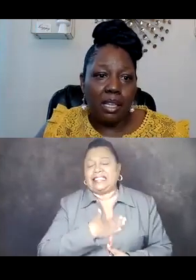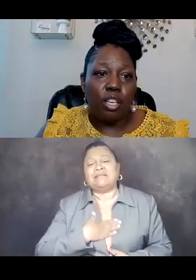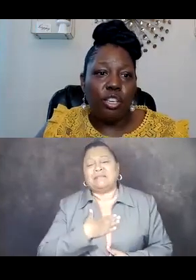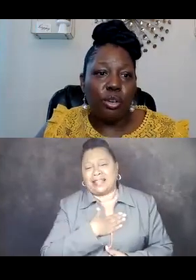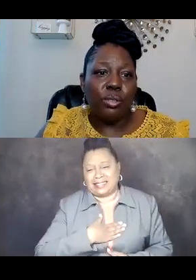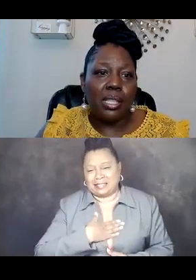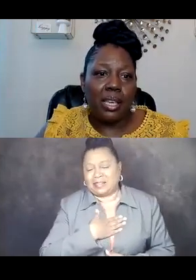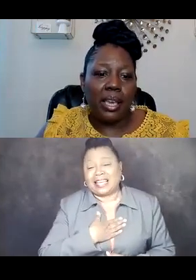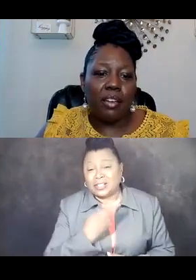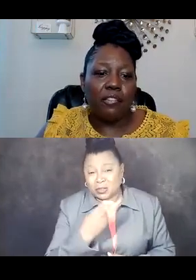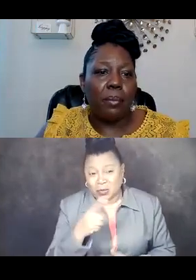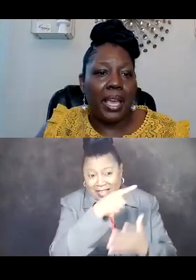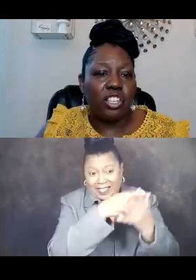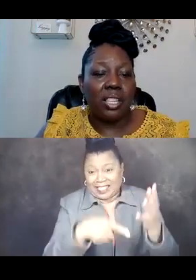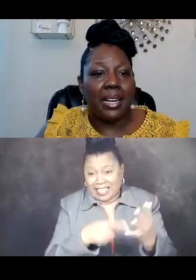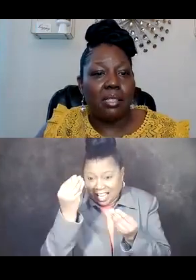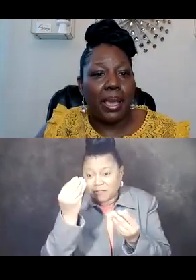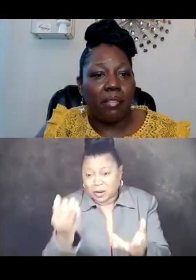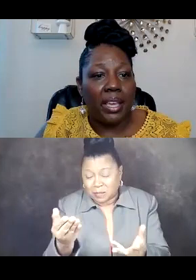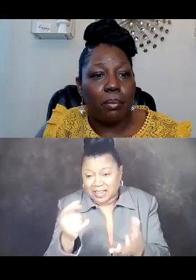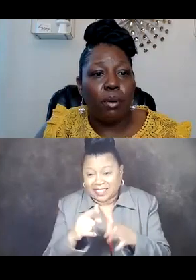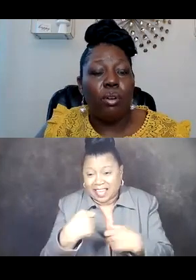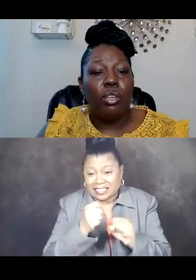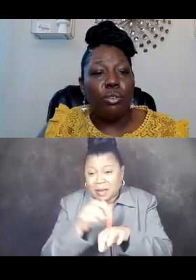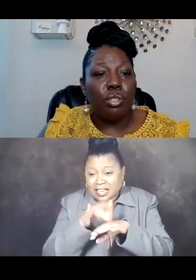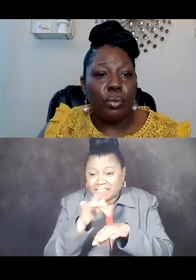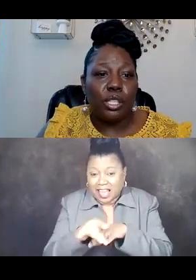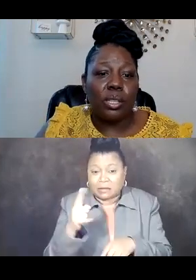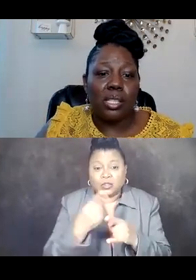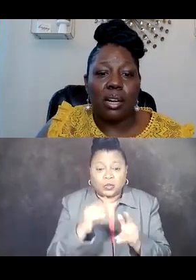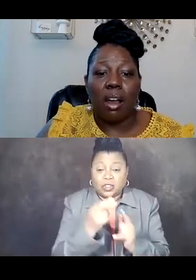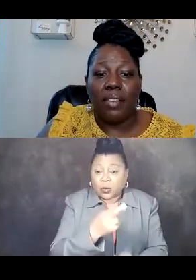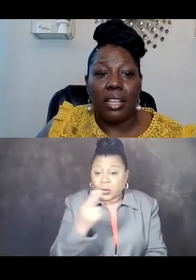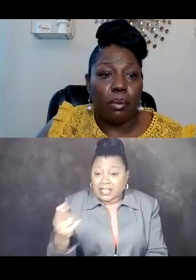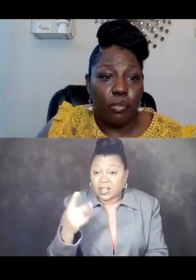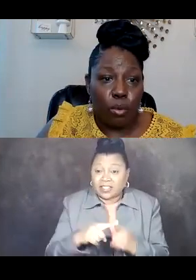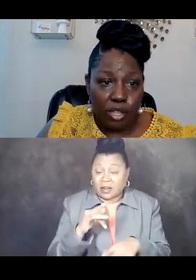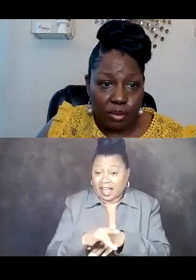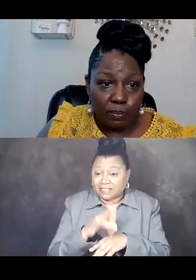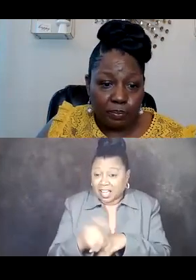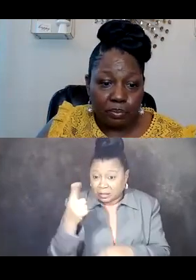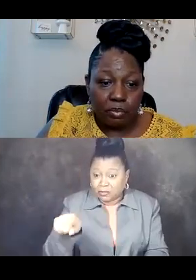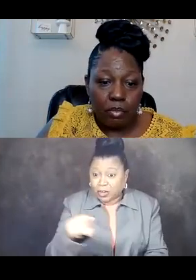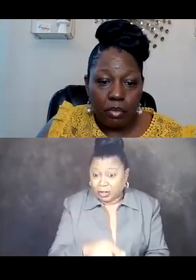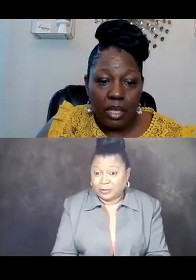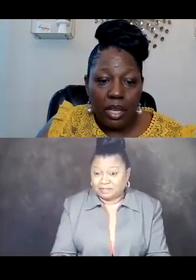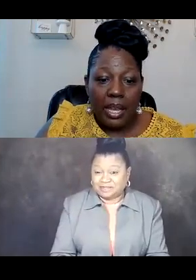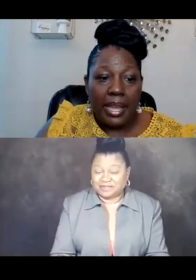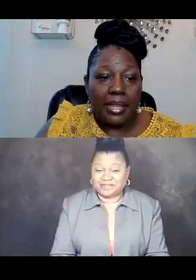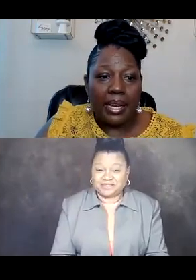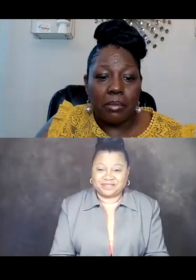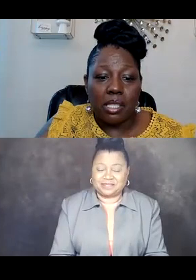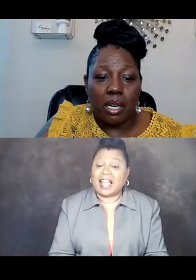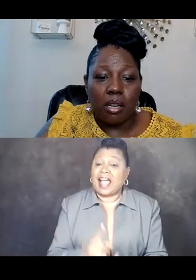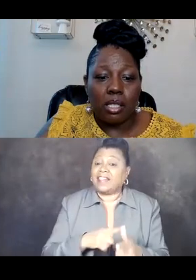please use the information that is made available. Use the resources that are available for you.